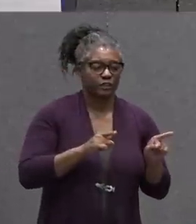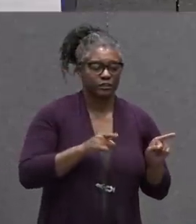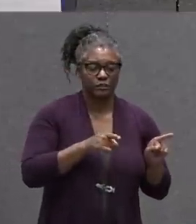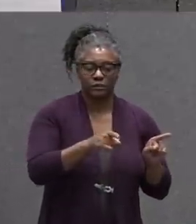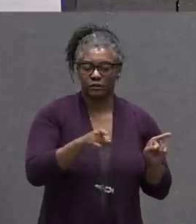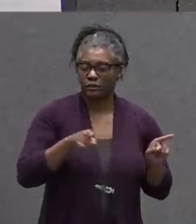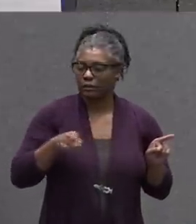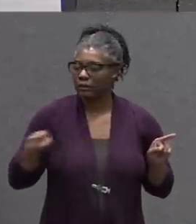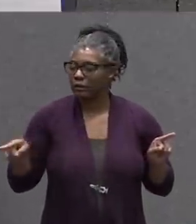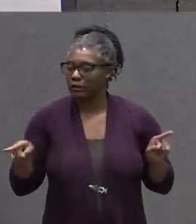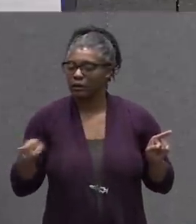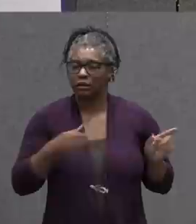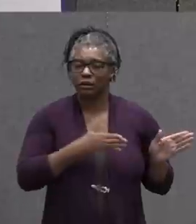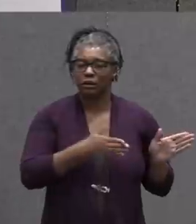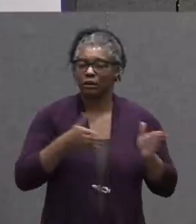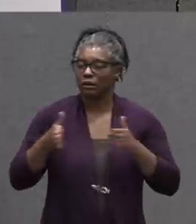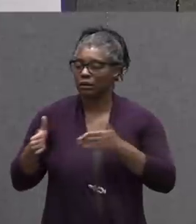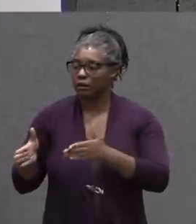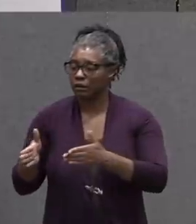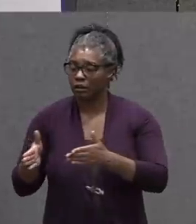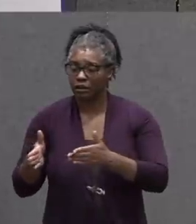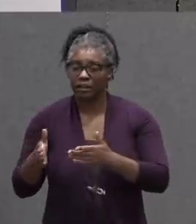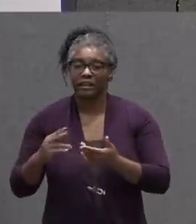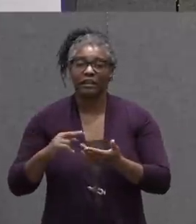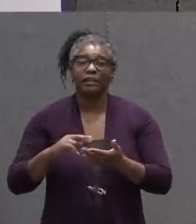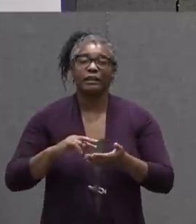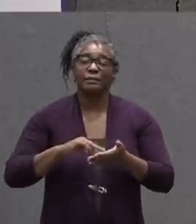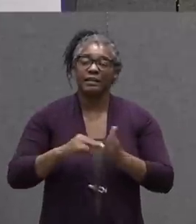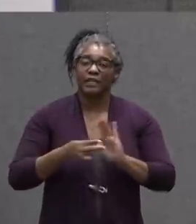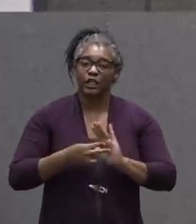to place on that map.